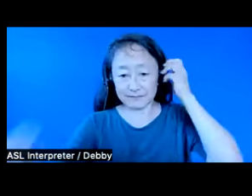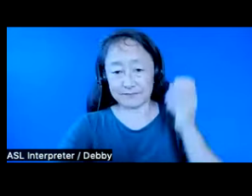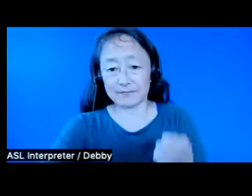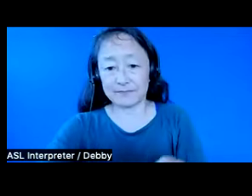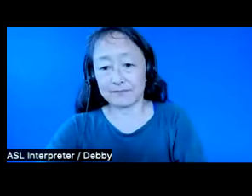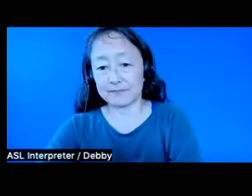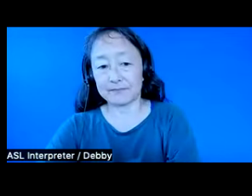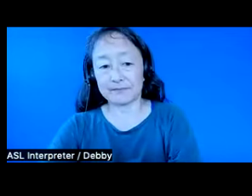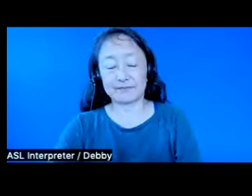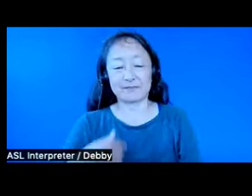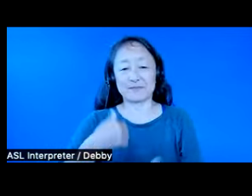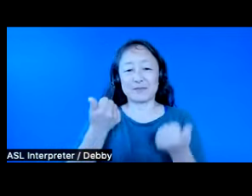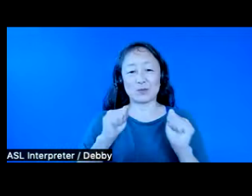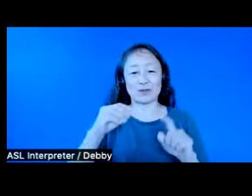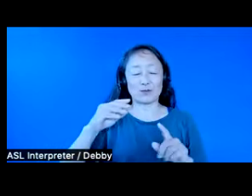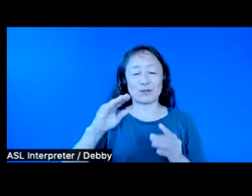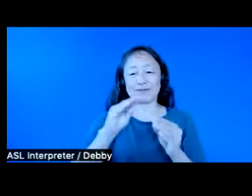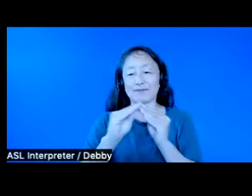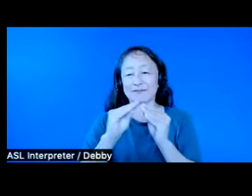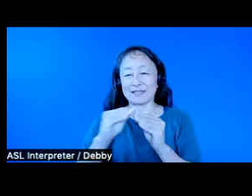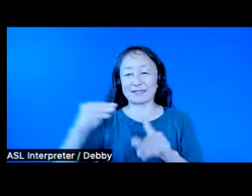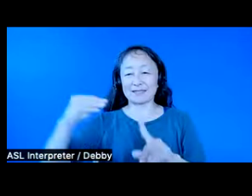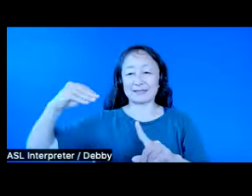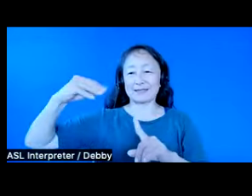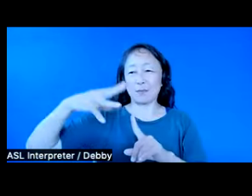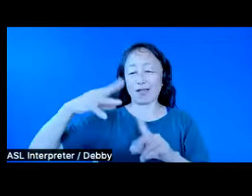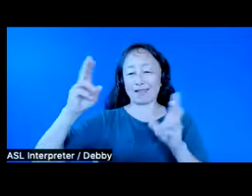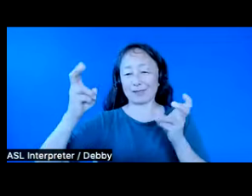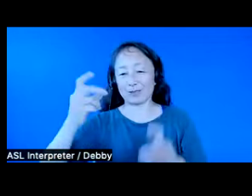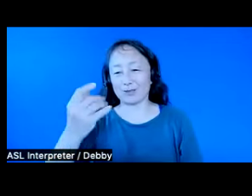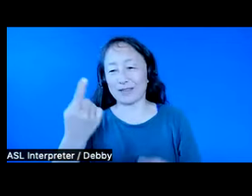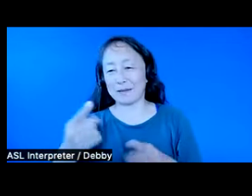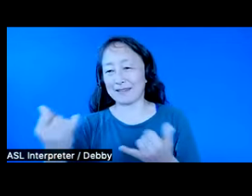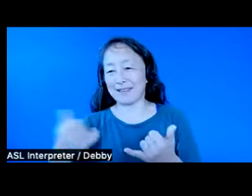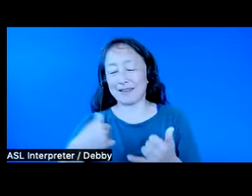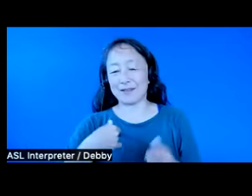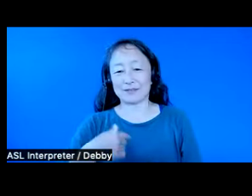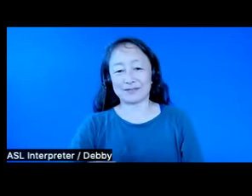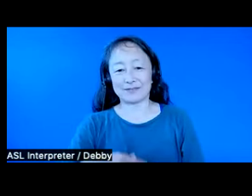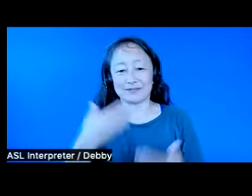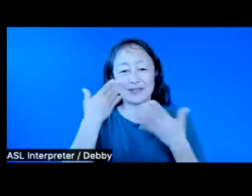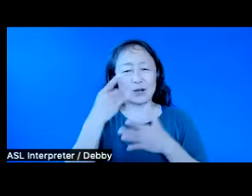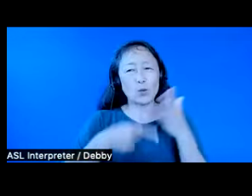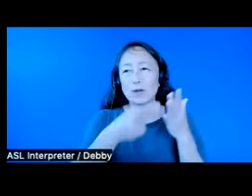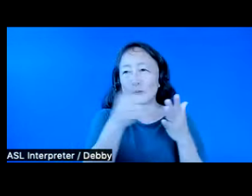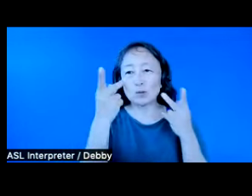And fix the spotlight issue that's happening right now. Sorry, I don't know what you all